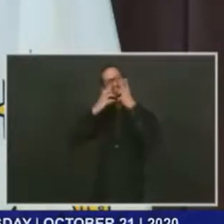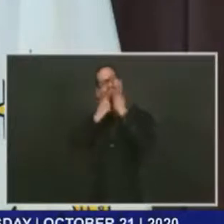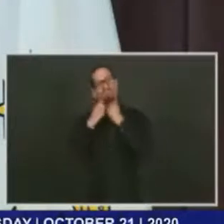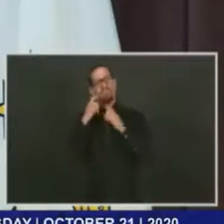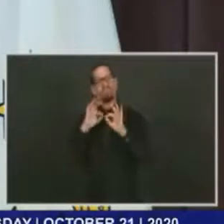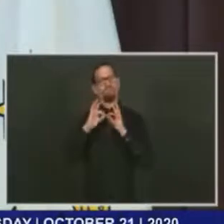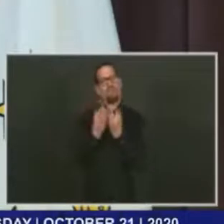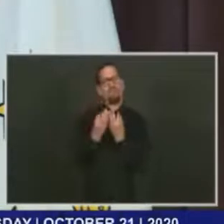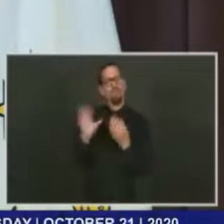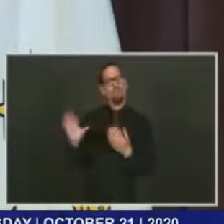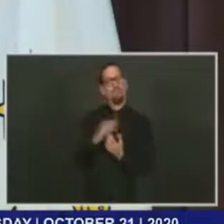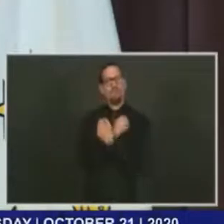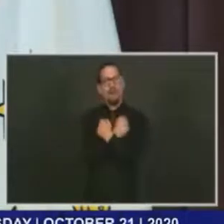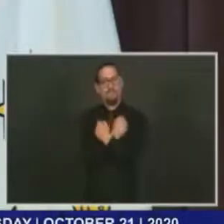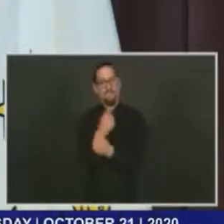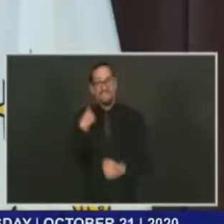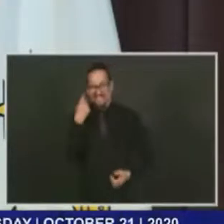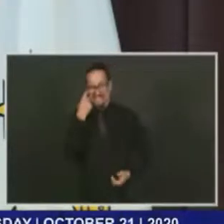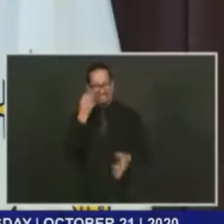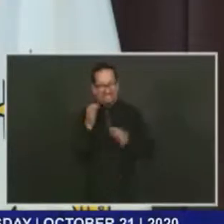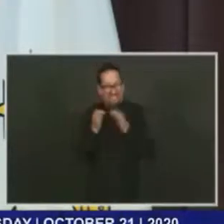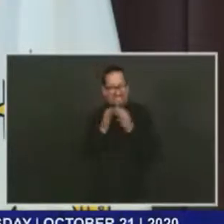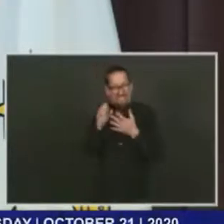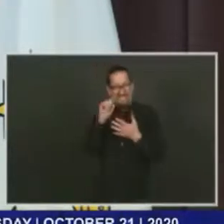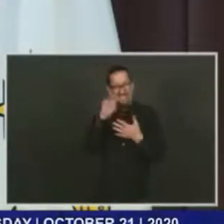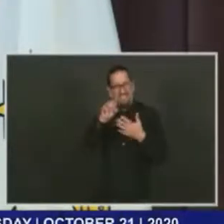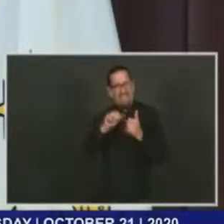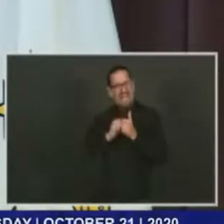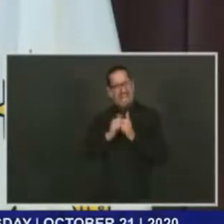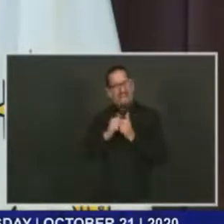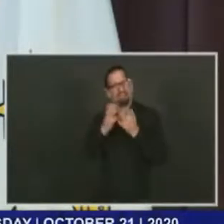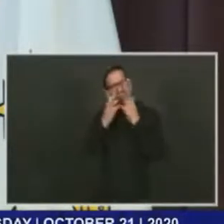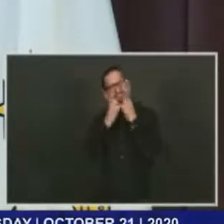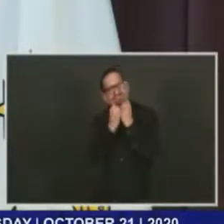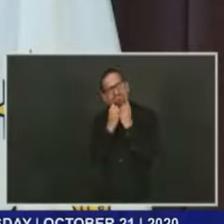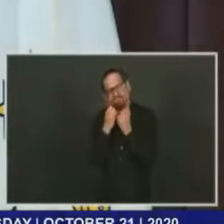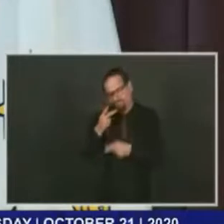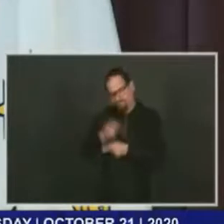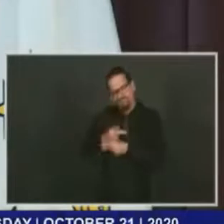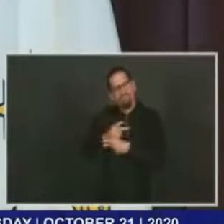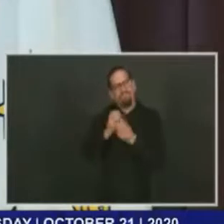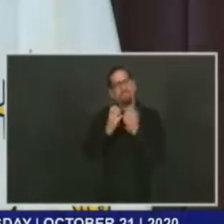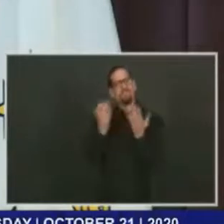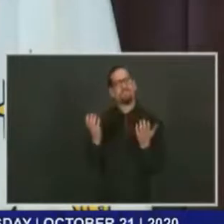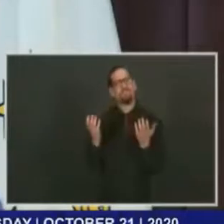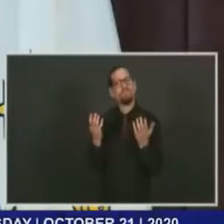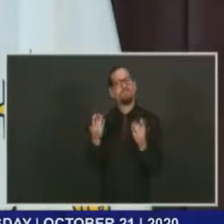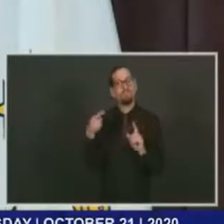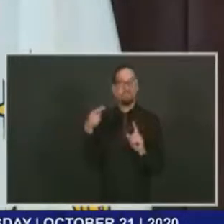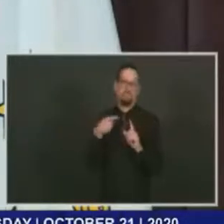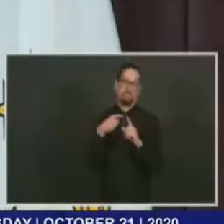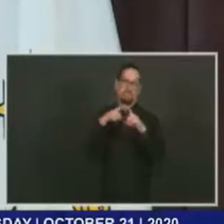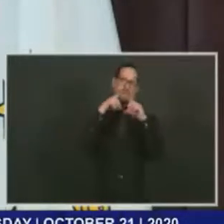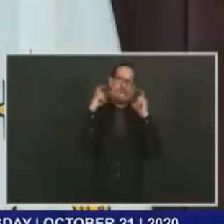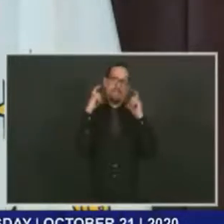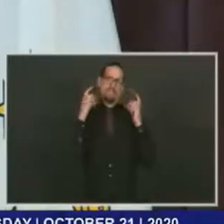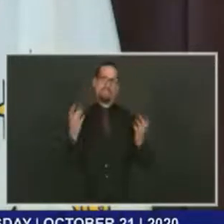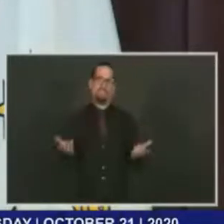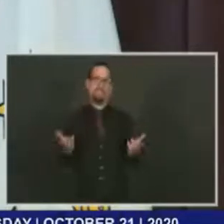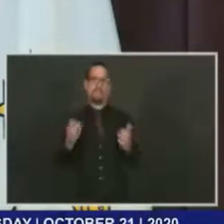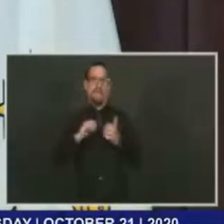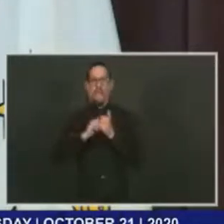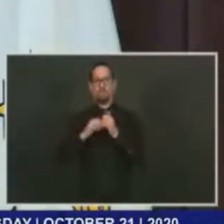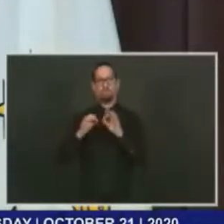previously, which is how to show that you care for people in public by wearing your mask, it's also taking these steps, wearing a